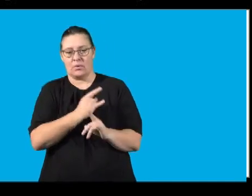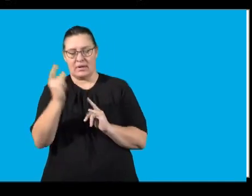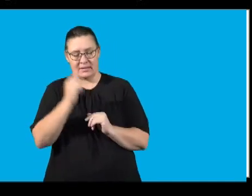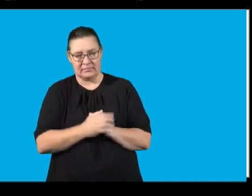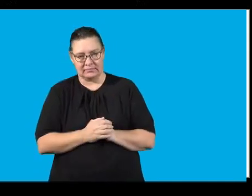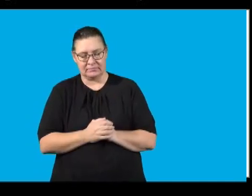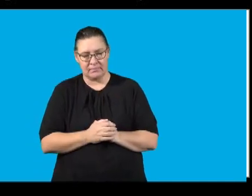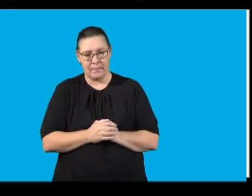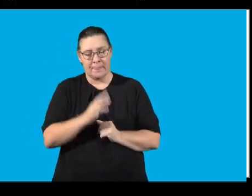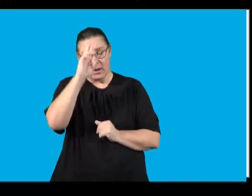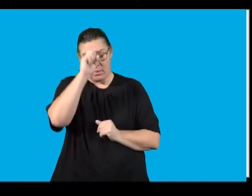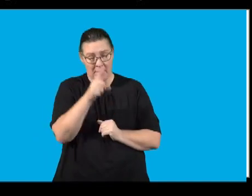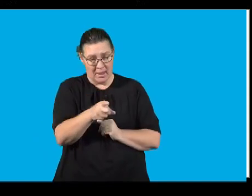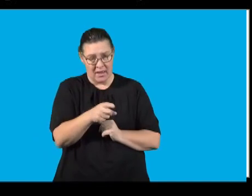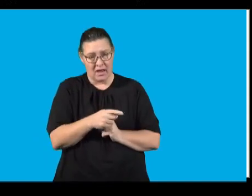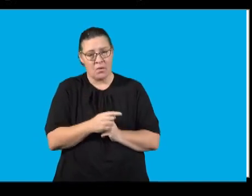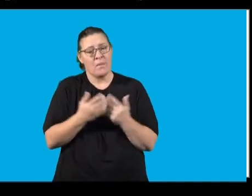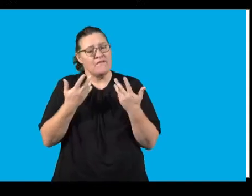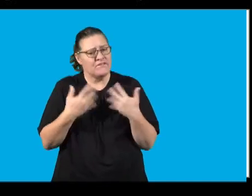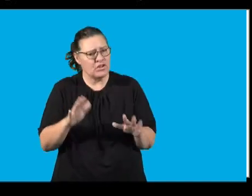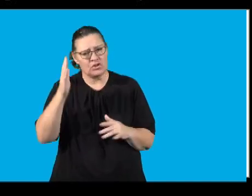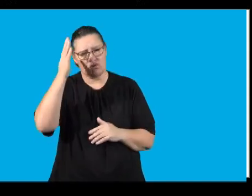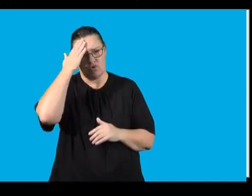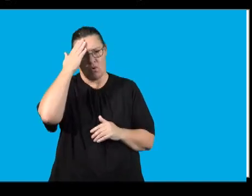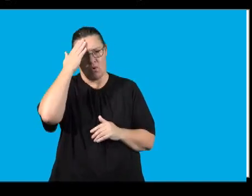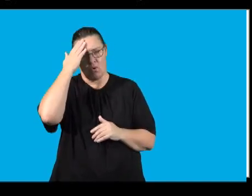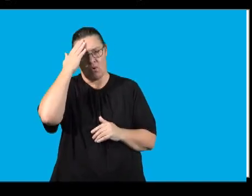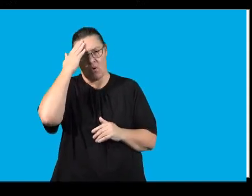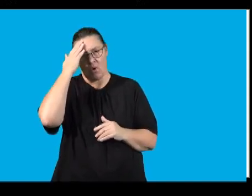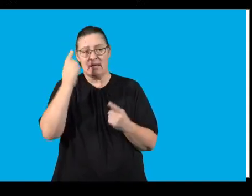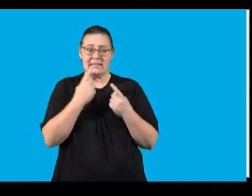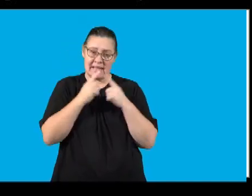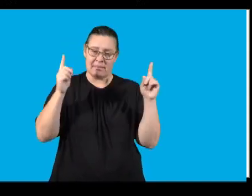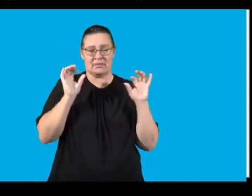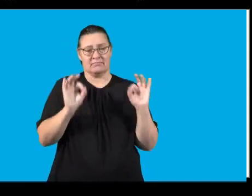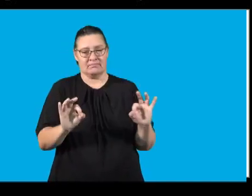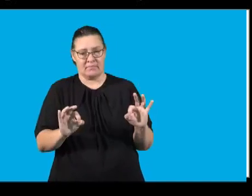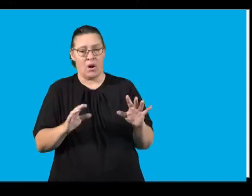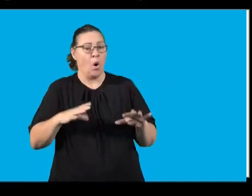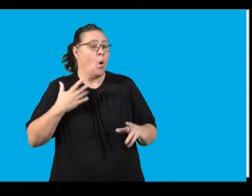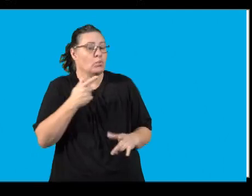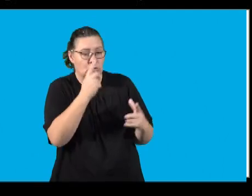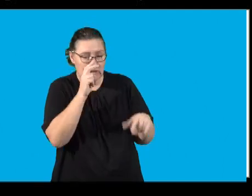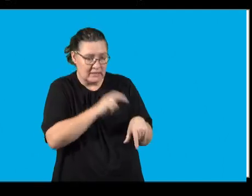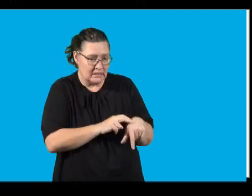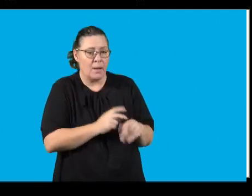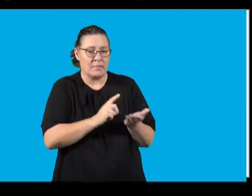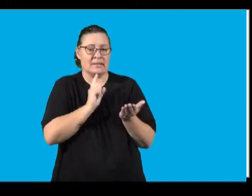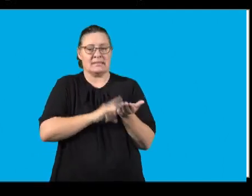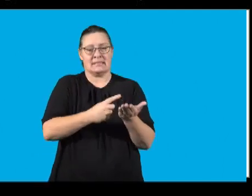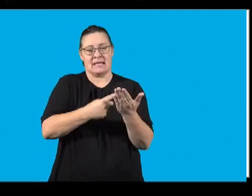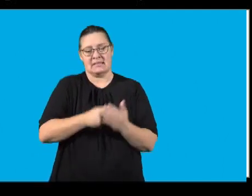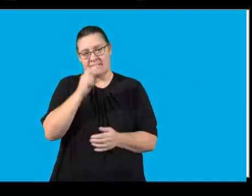right? So remember, we already know the statement is valid. All you had to do was discuss your